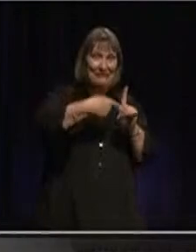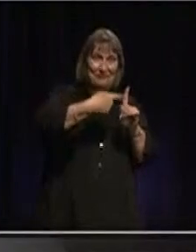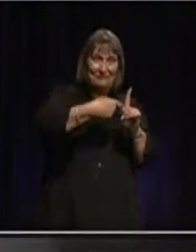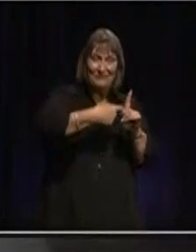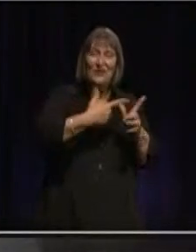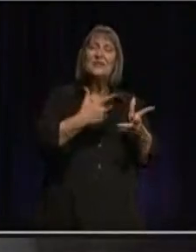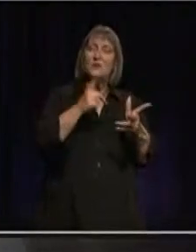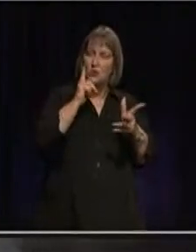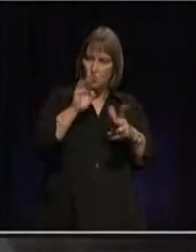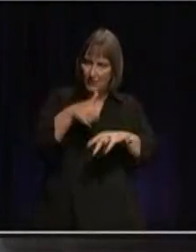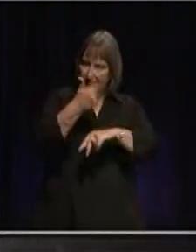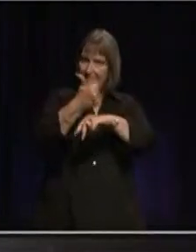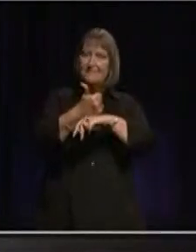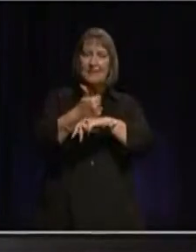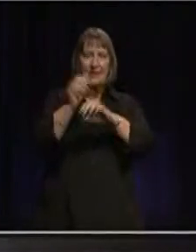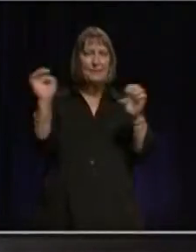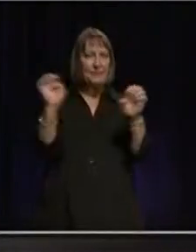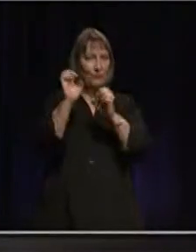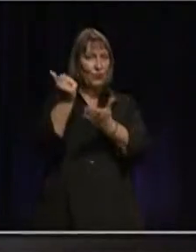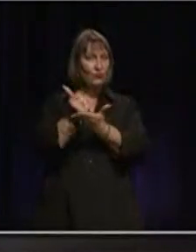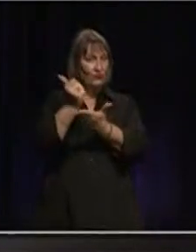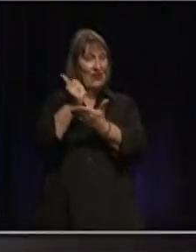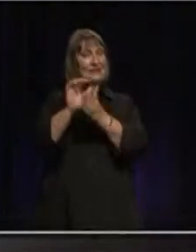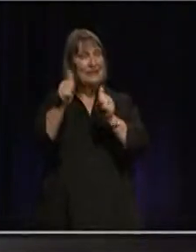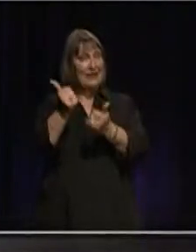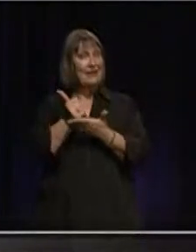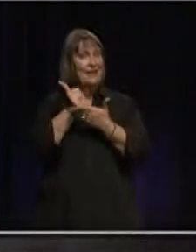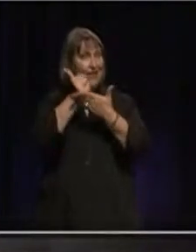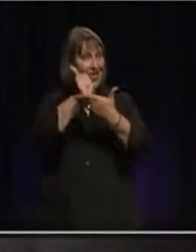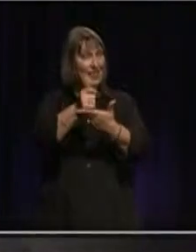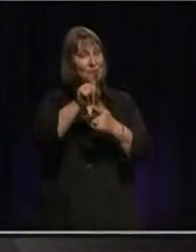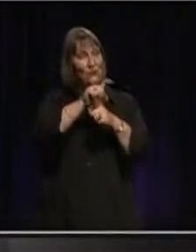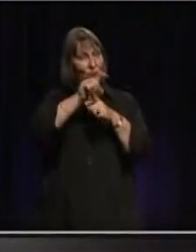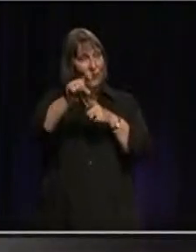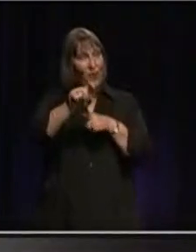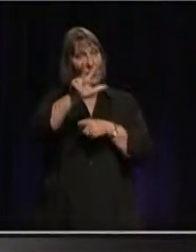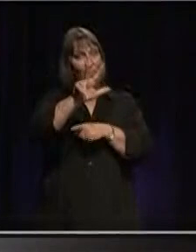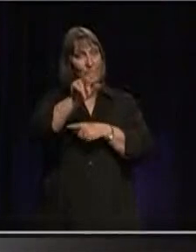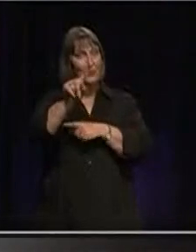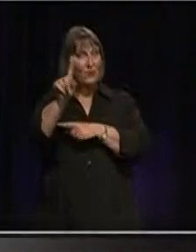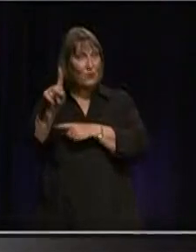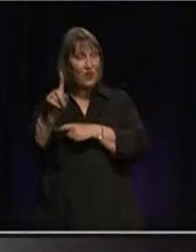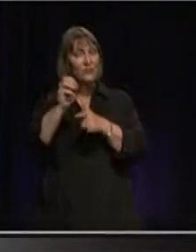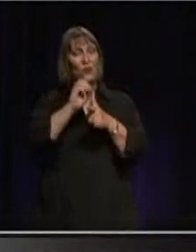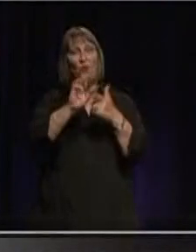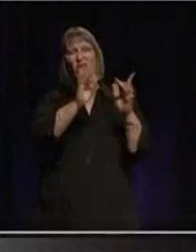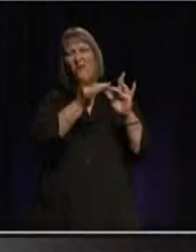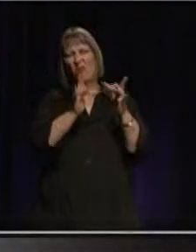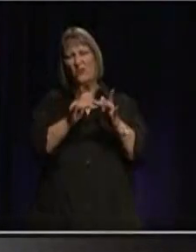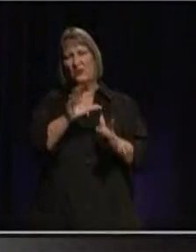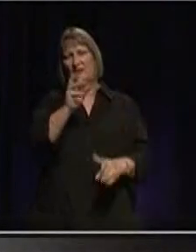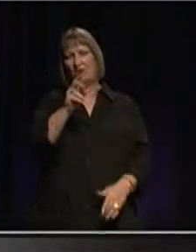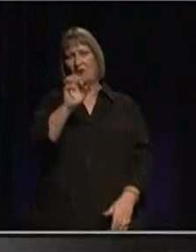you. It is still available to provide relief. You can get more information by calling 311 or by going to the website